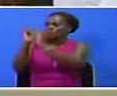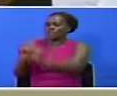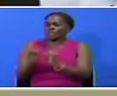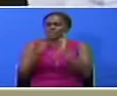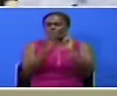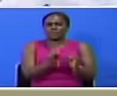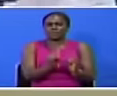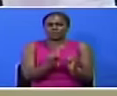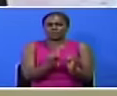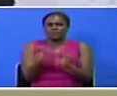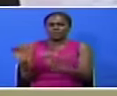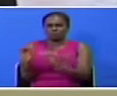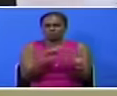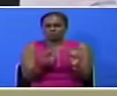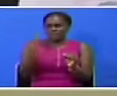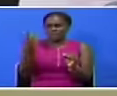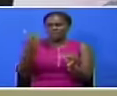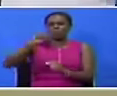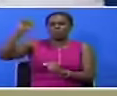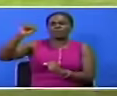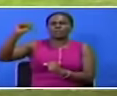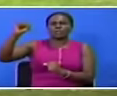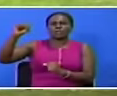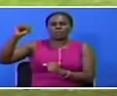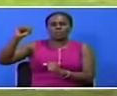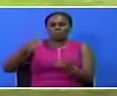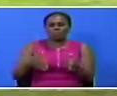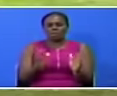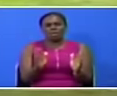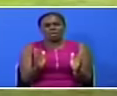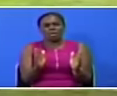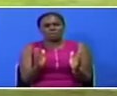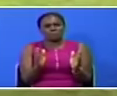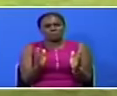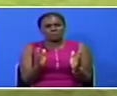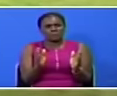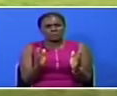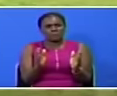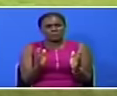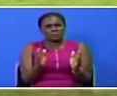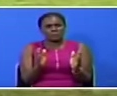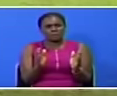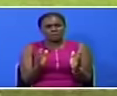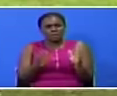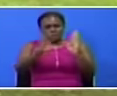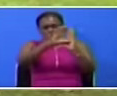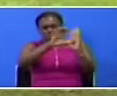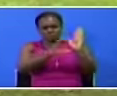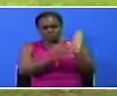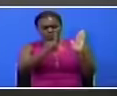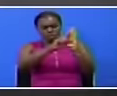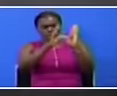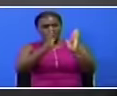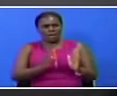candidates in shifting the Kenyan political compass, bring this guy's map to the phone. Constitutional lawyer